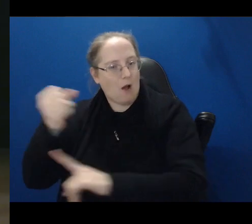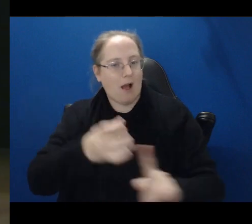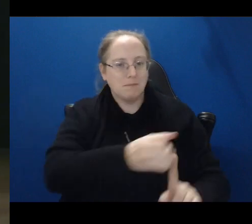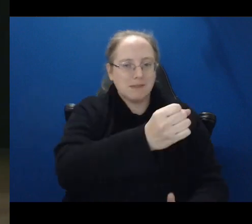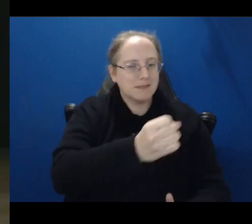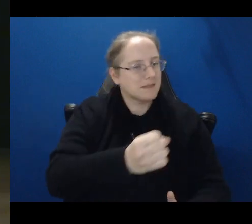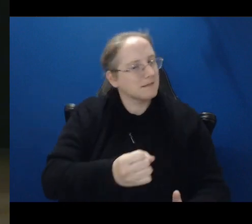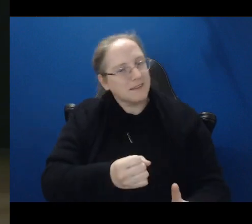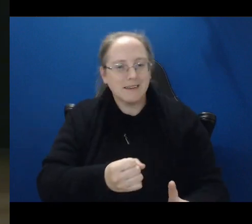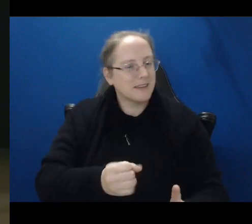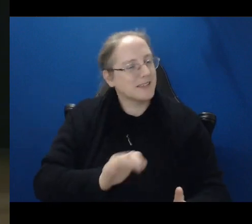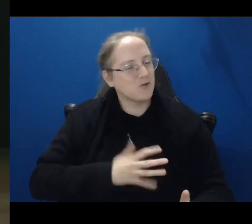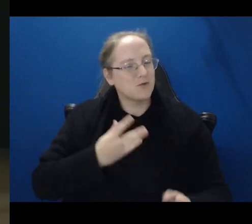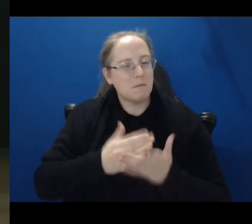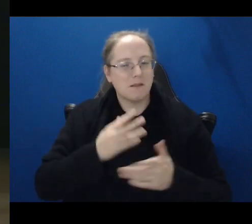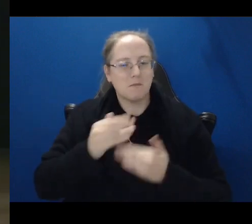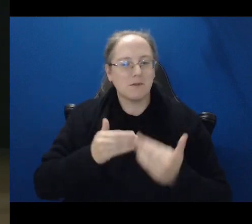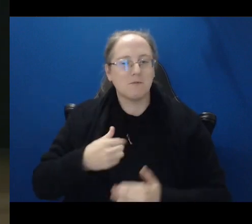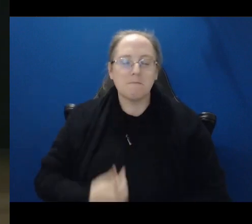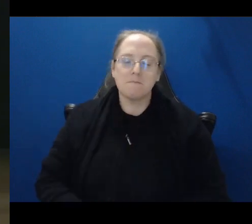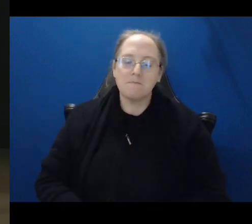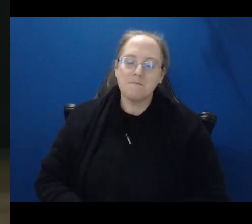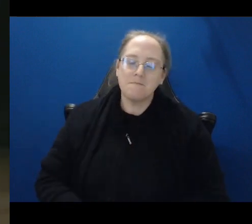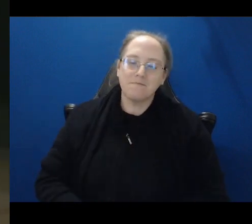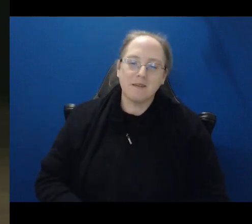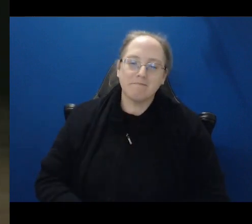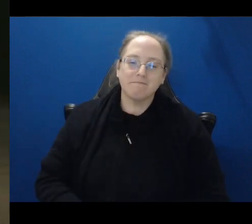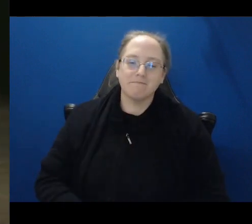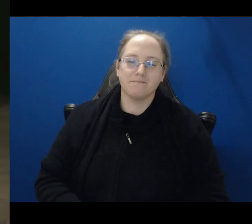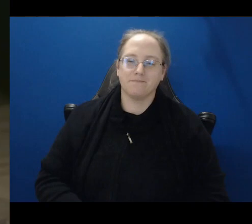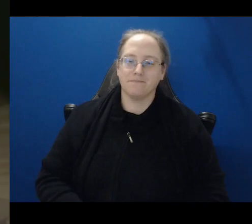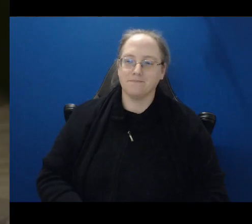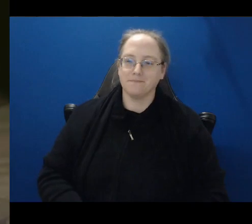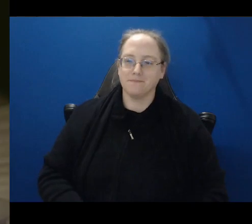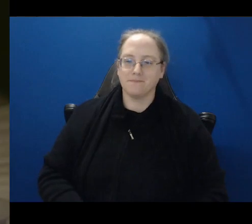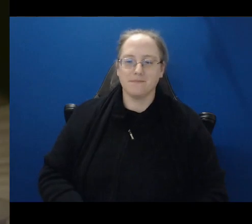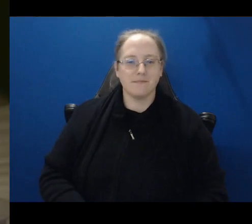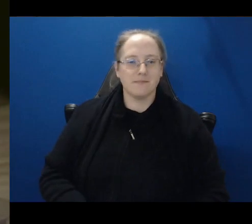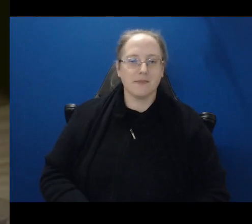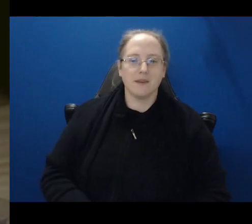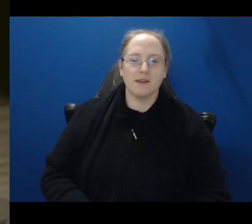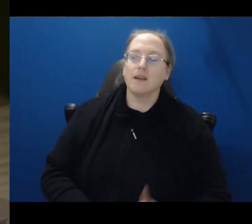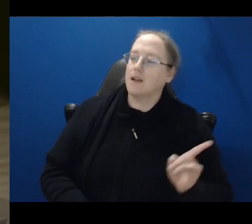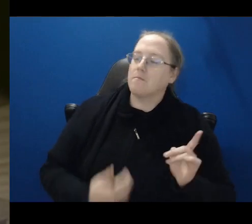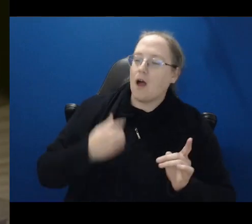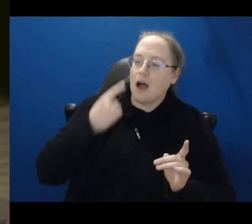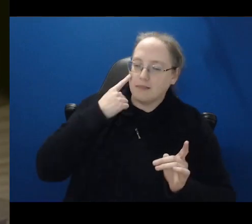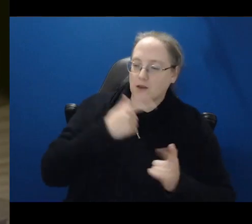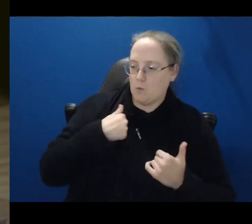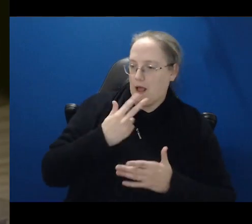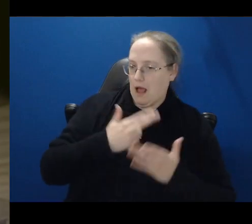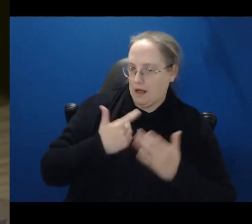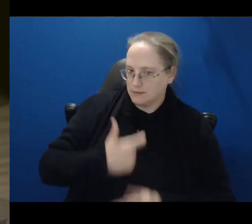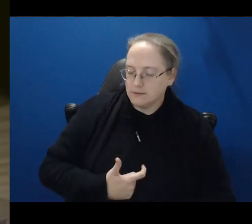process for me. Yeah. Yeah, I think as artists there's always something about